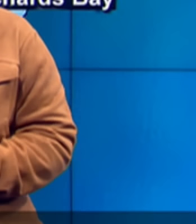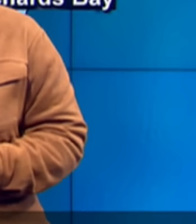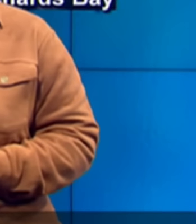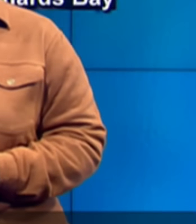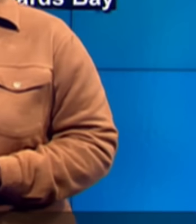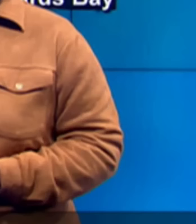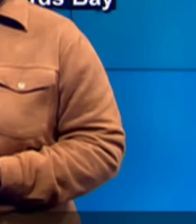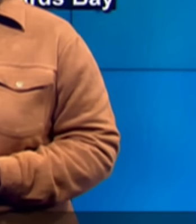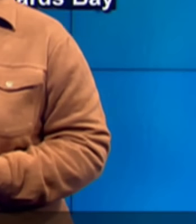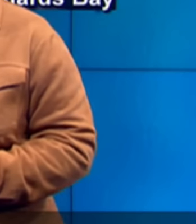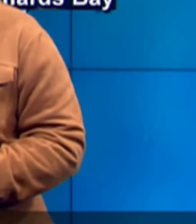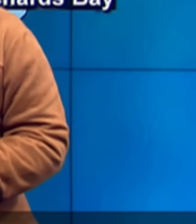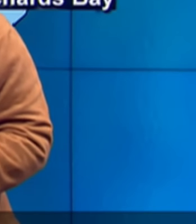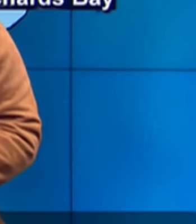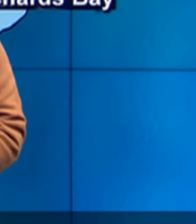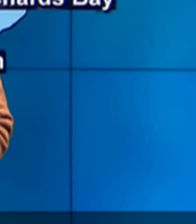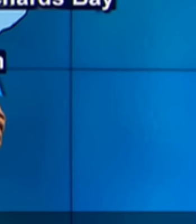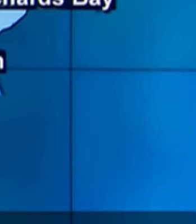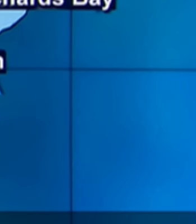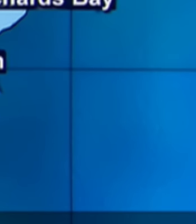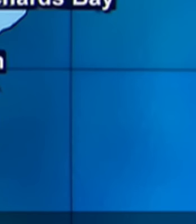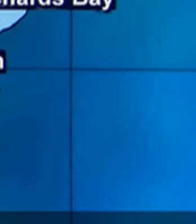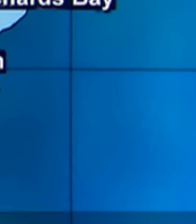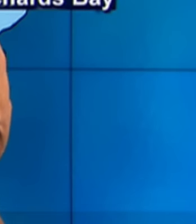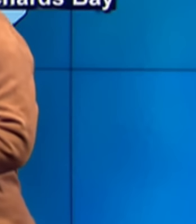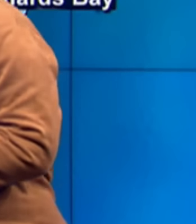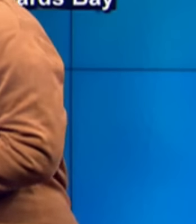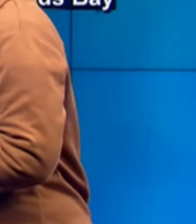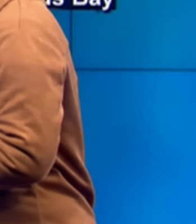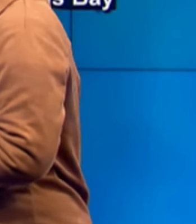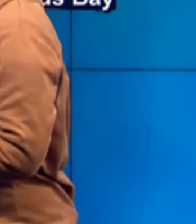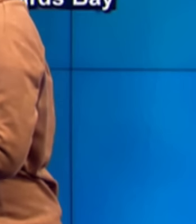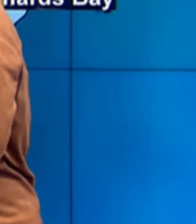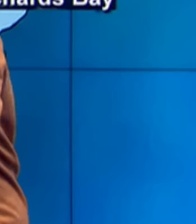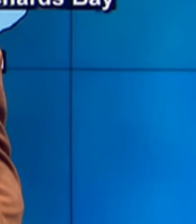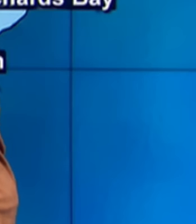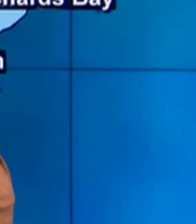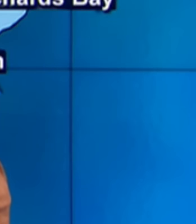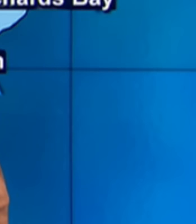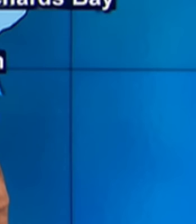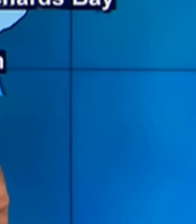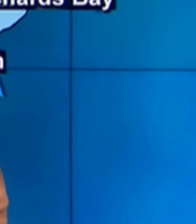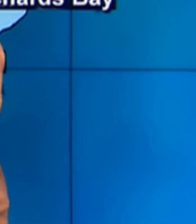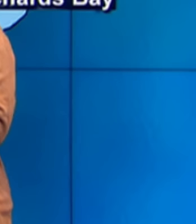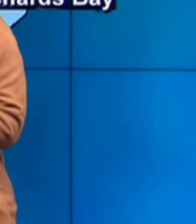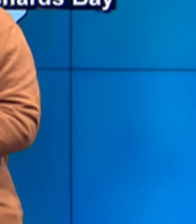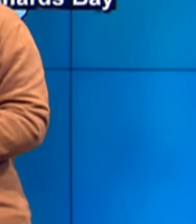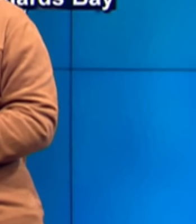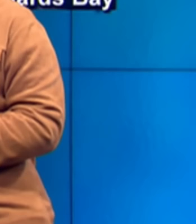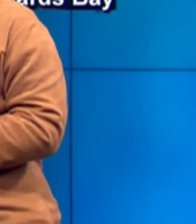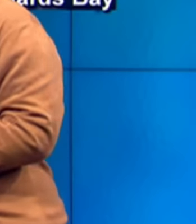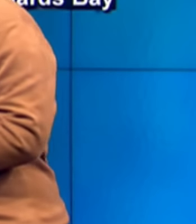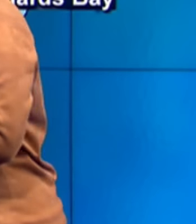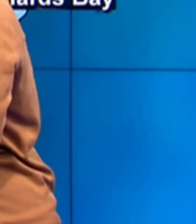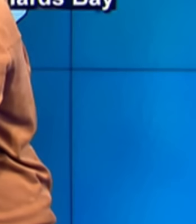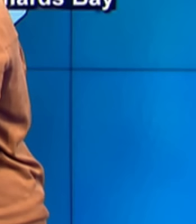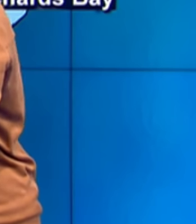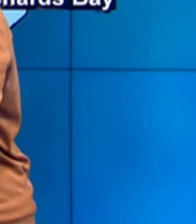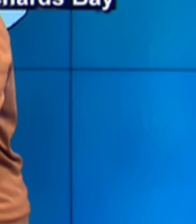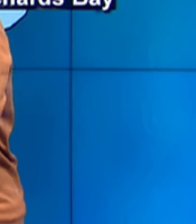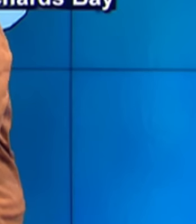tla ke go leboga ka tlhogo mogaetso madimo re bone ponelo pele a maemo a bosa mo bosegonjo ga mogala mo tsatsing la ka moso go bantsha fa go tlete mogala pula ka province ya ka